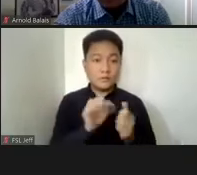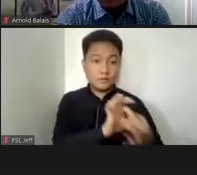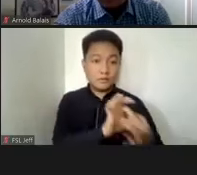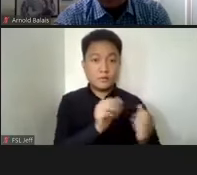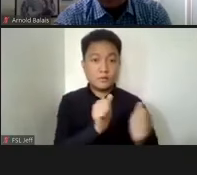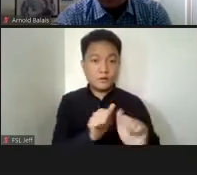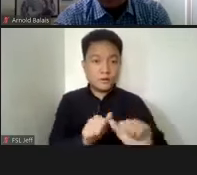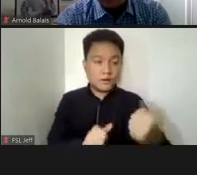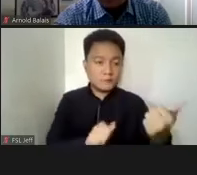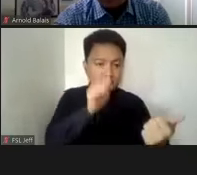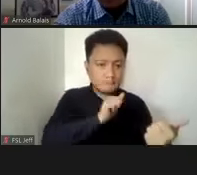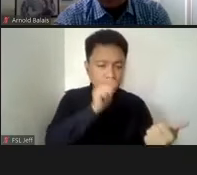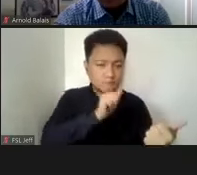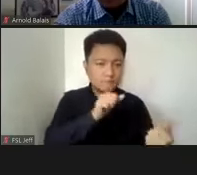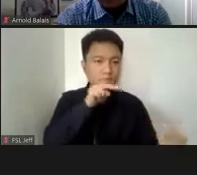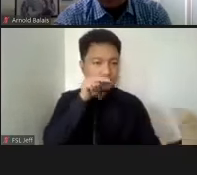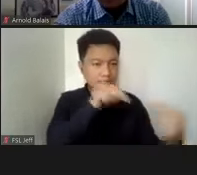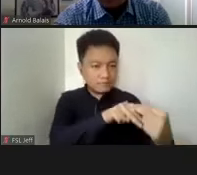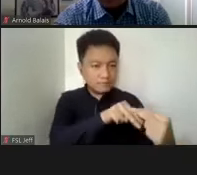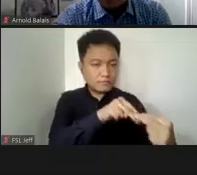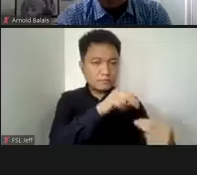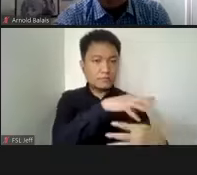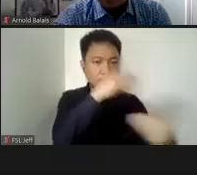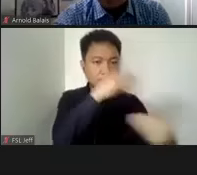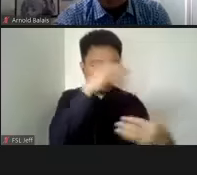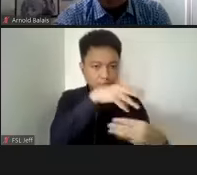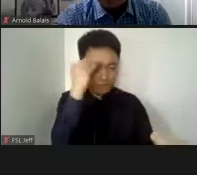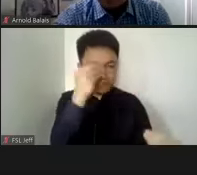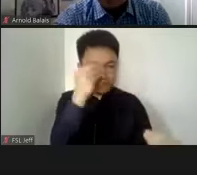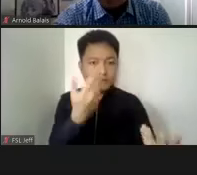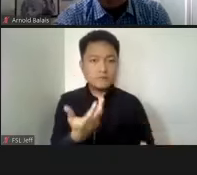because we here in Mindanao, we are dealing with